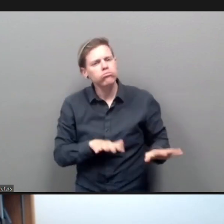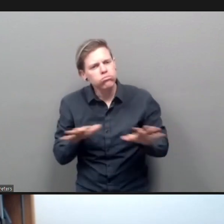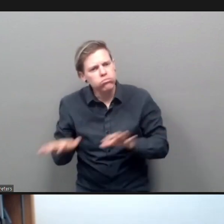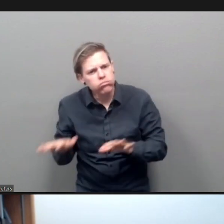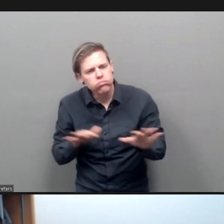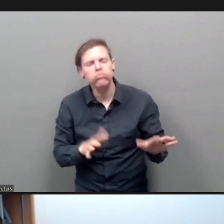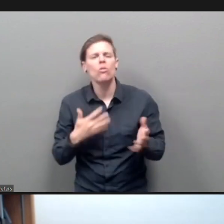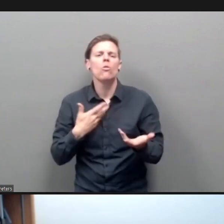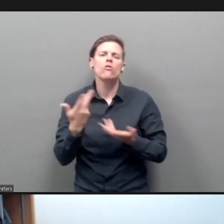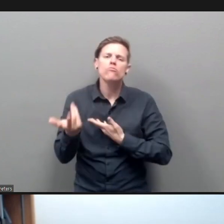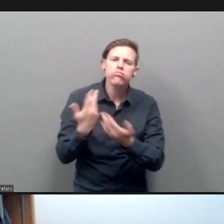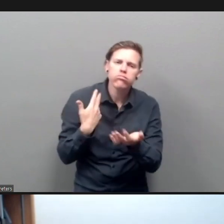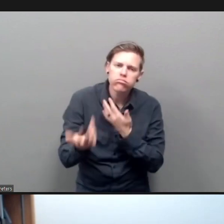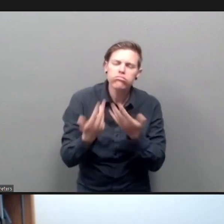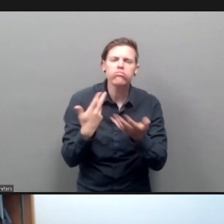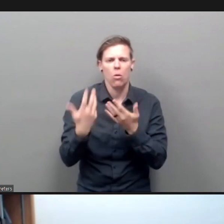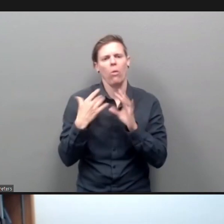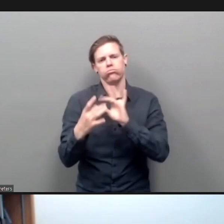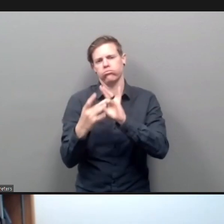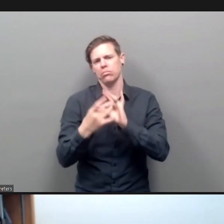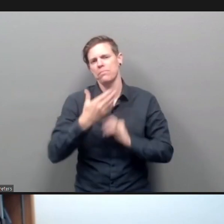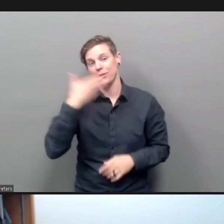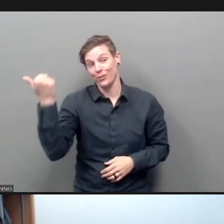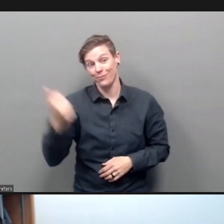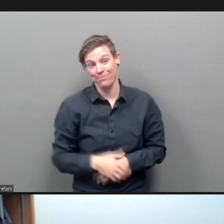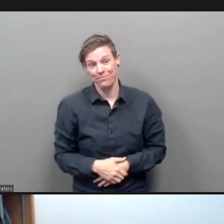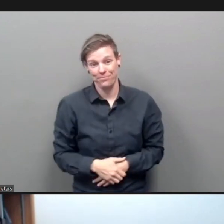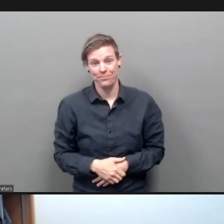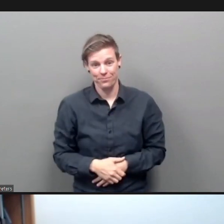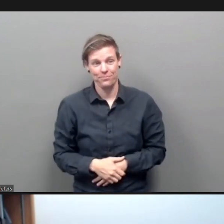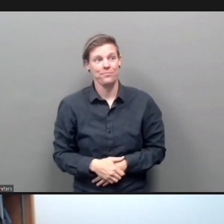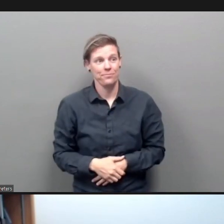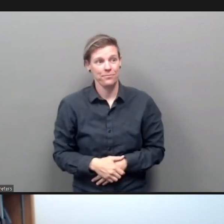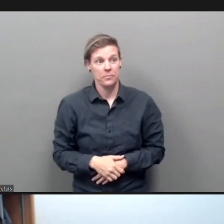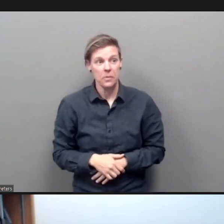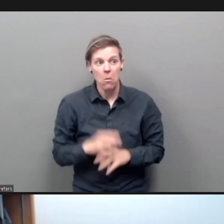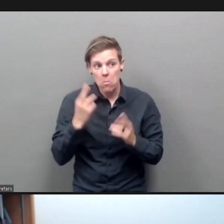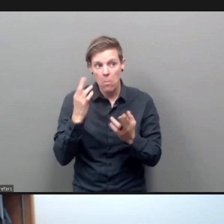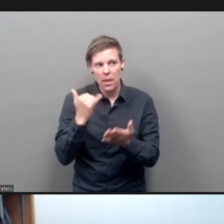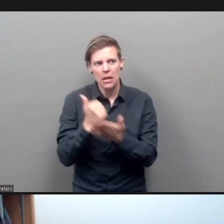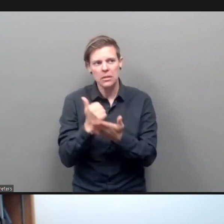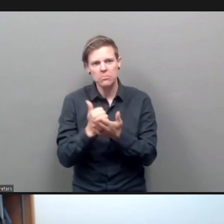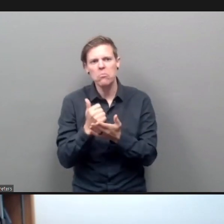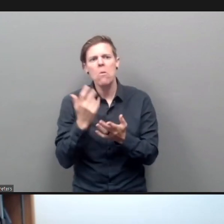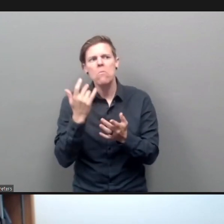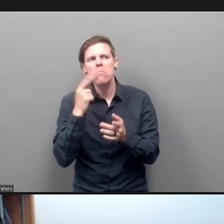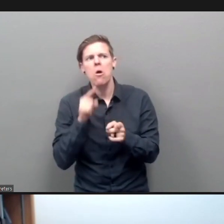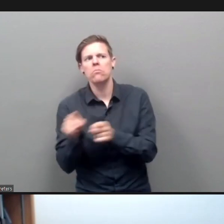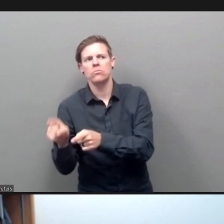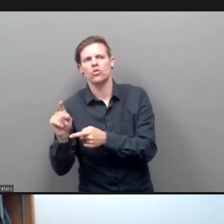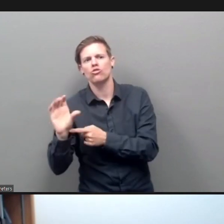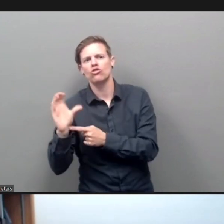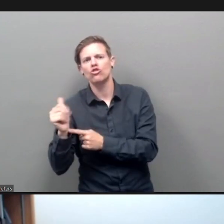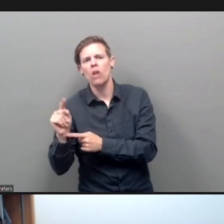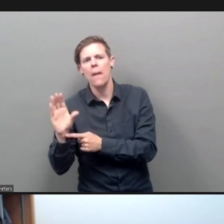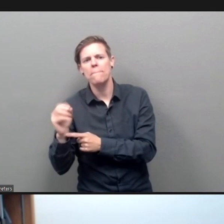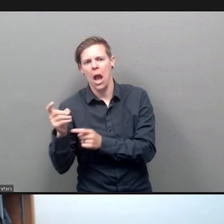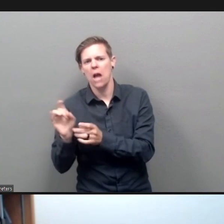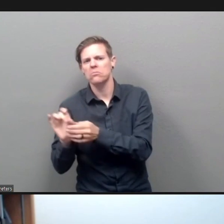Does that help answer the question? And I'll put the links to the kind of community resources we have.